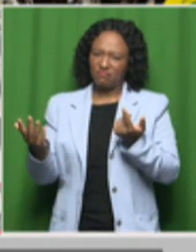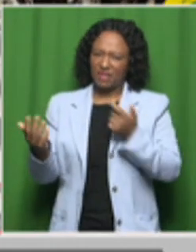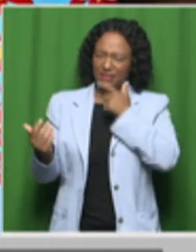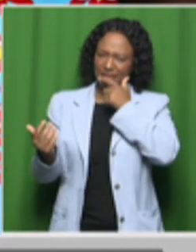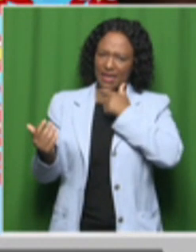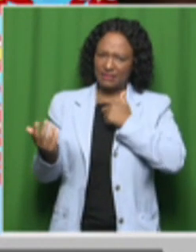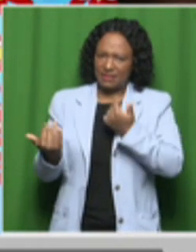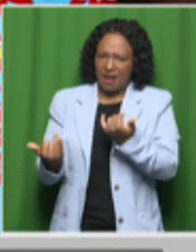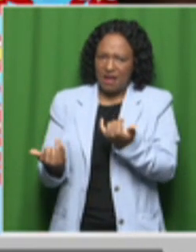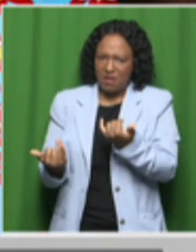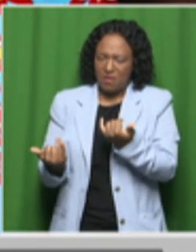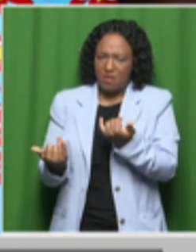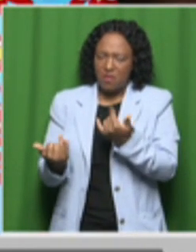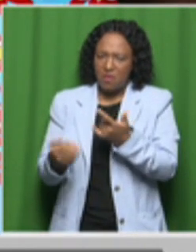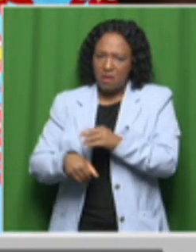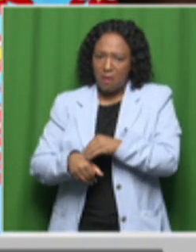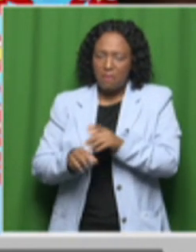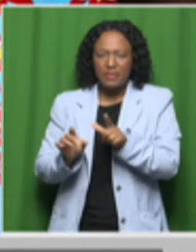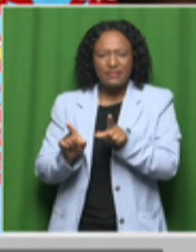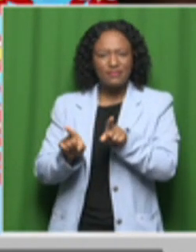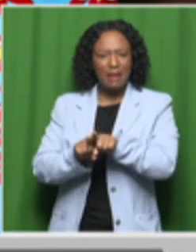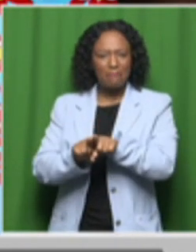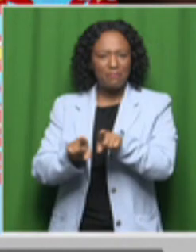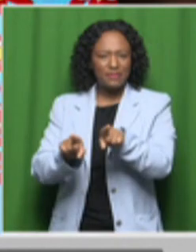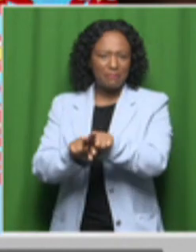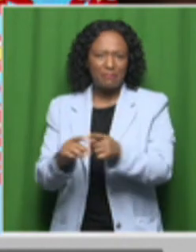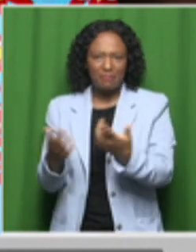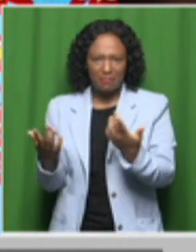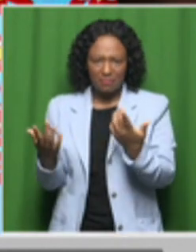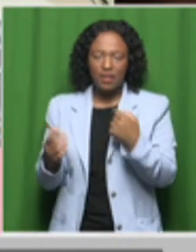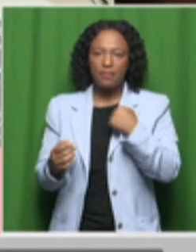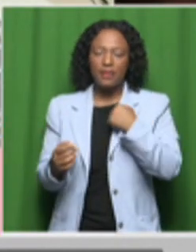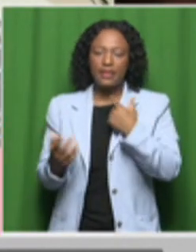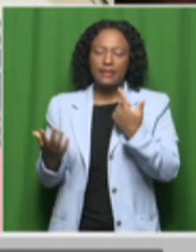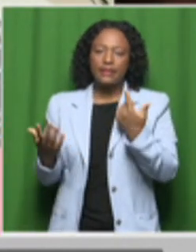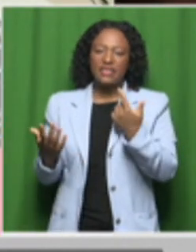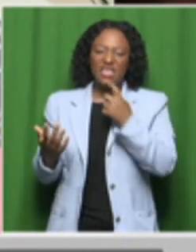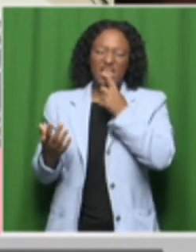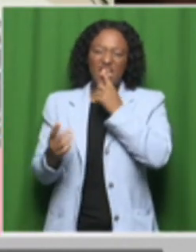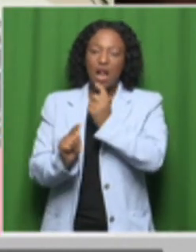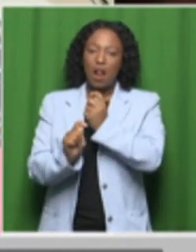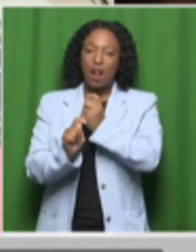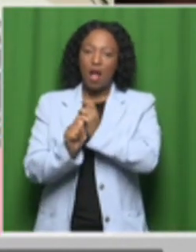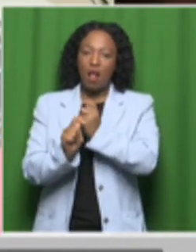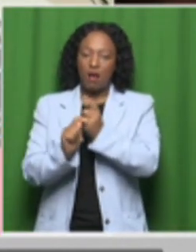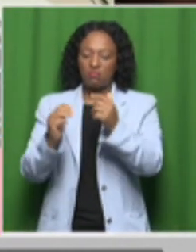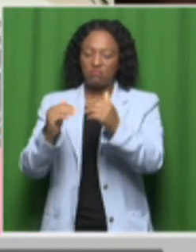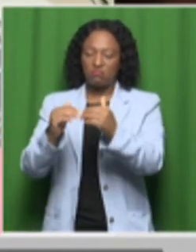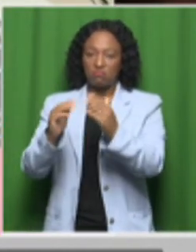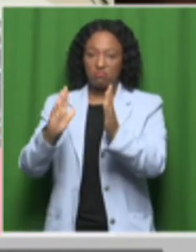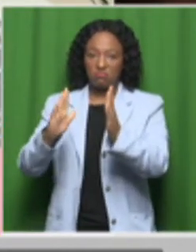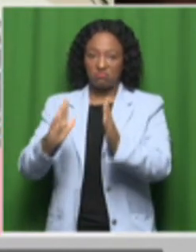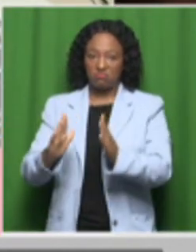this very day. So for me, the central figure of a sheikh kind of like brings about